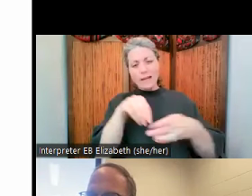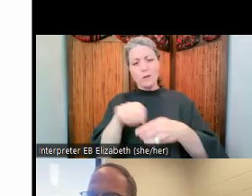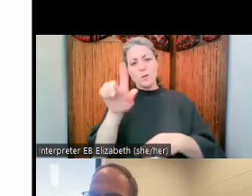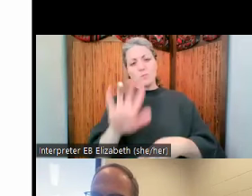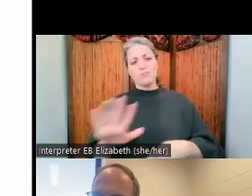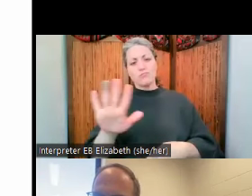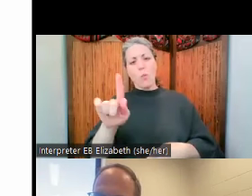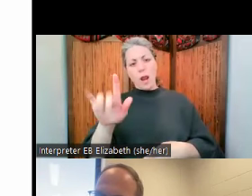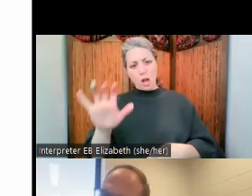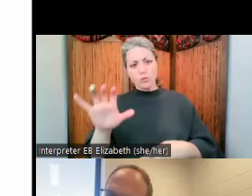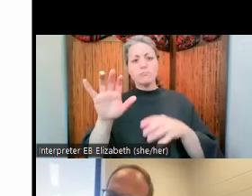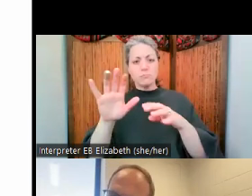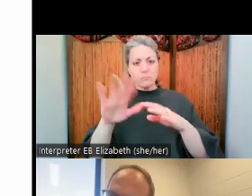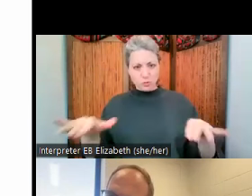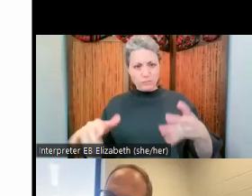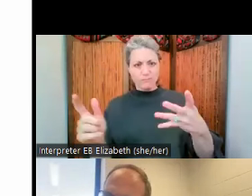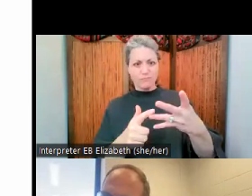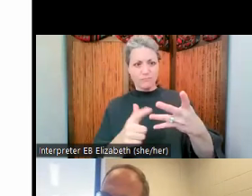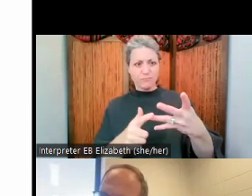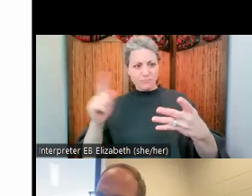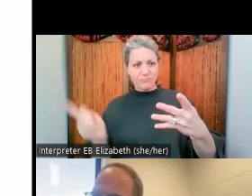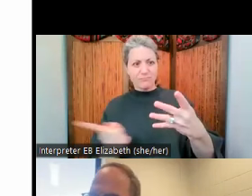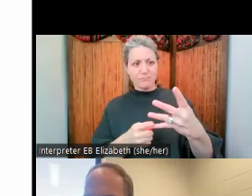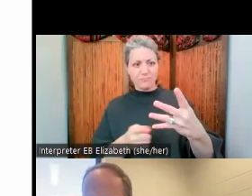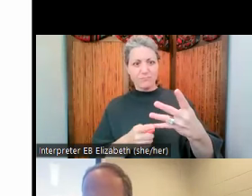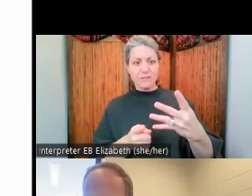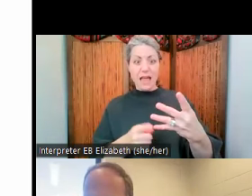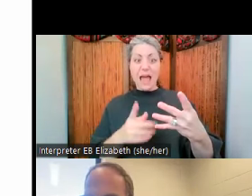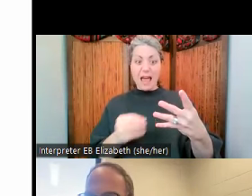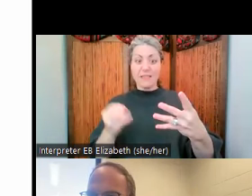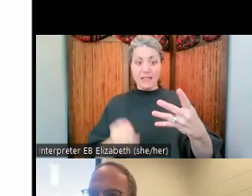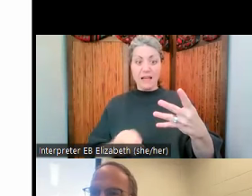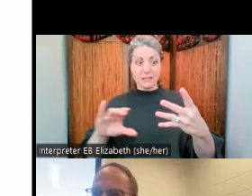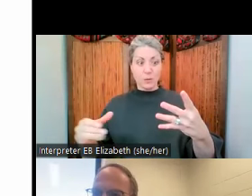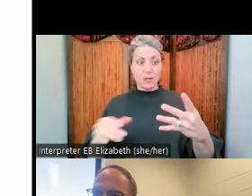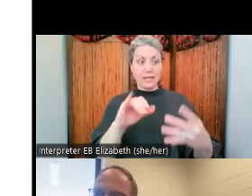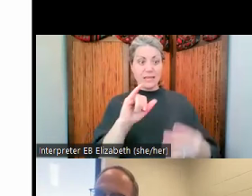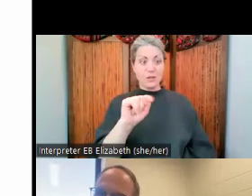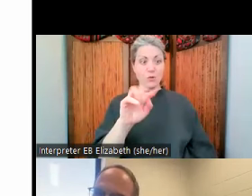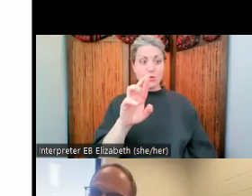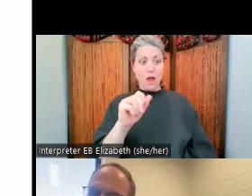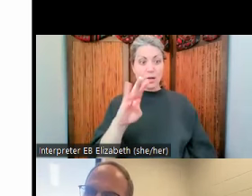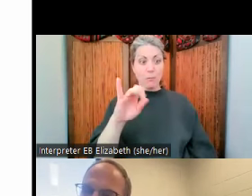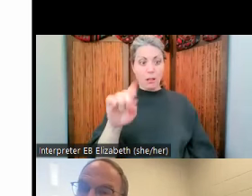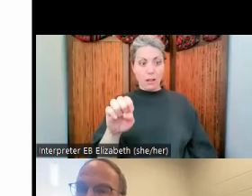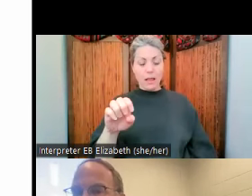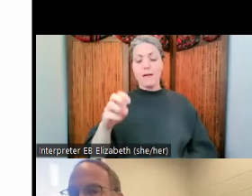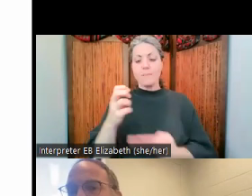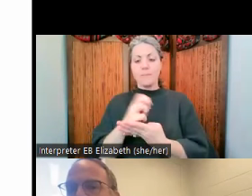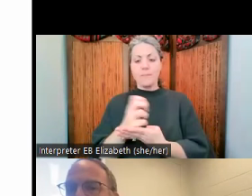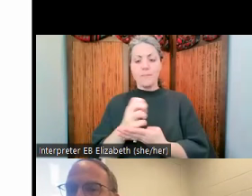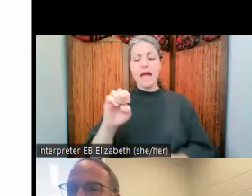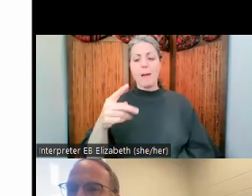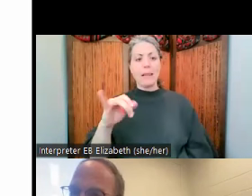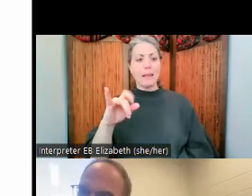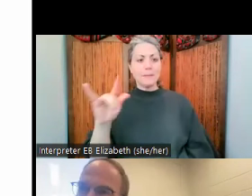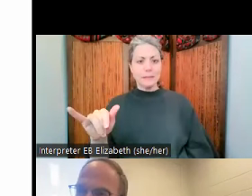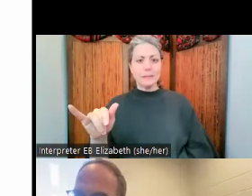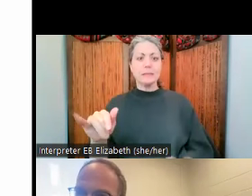children. And in our child neurology group, we see quite a number of children with intractable epilepsy who may have coexisting